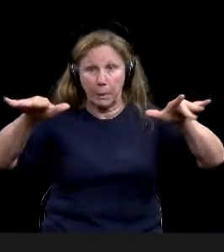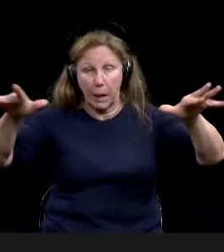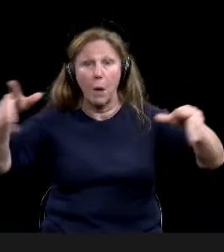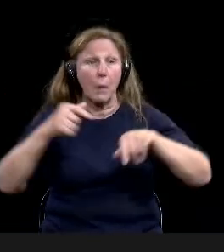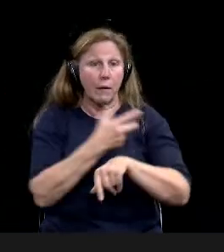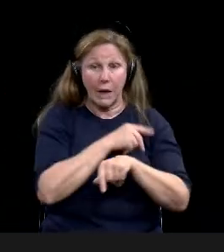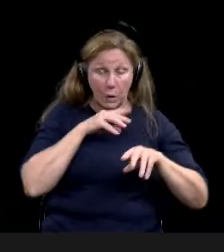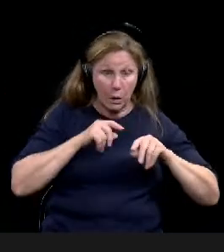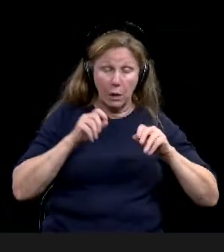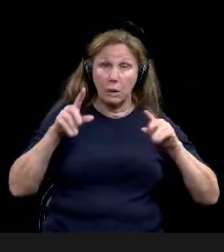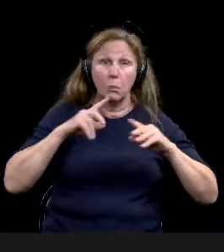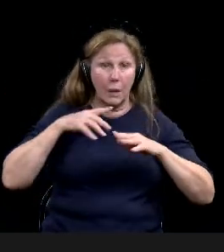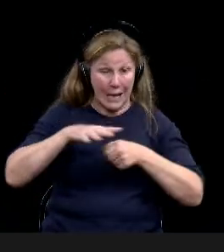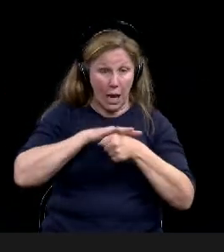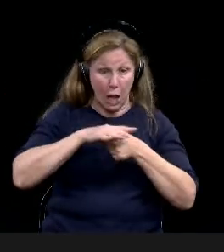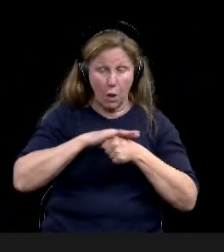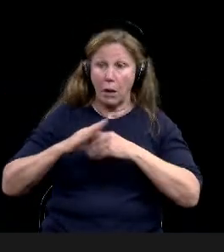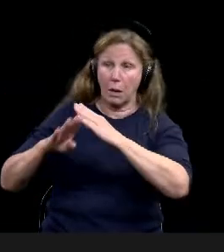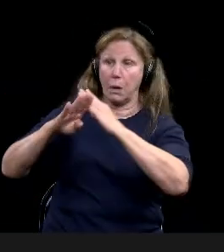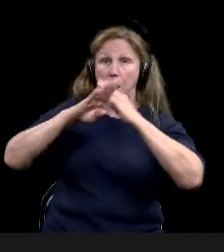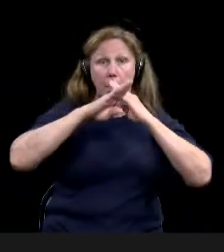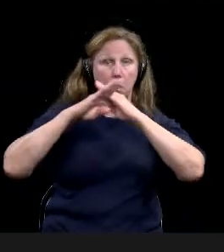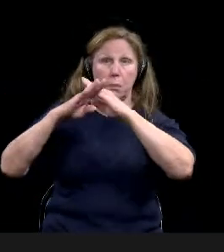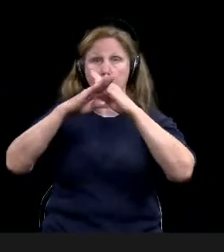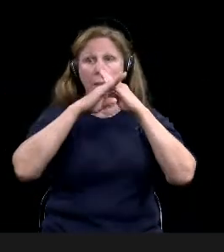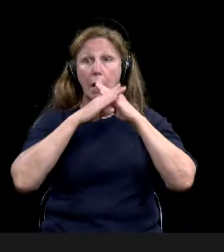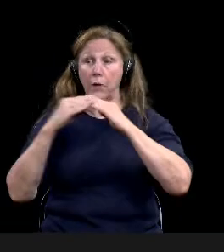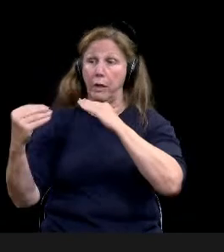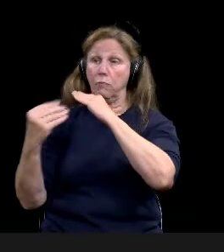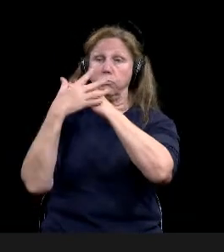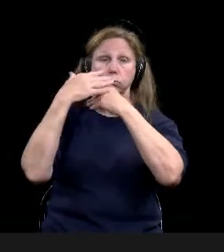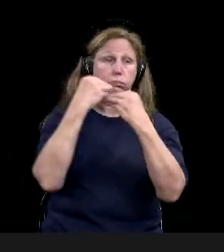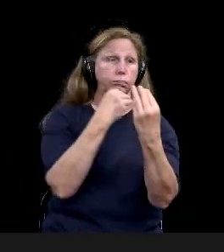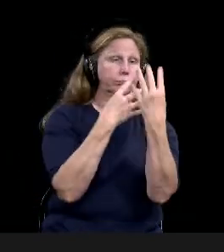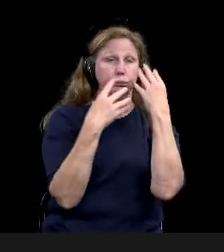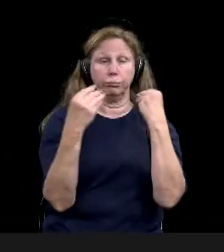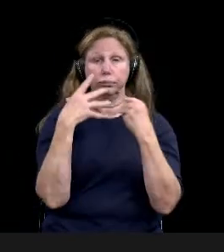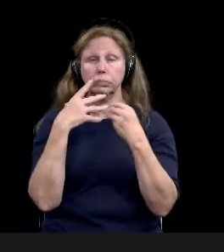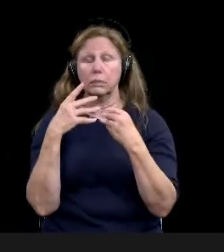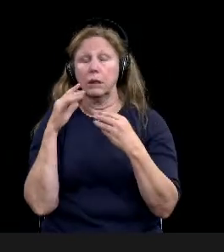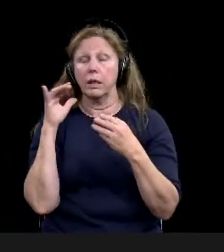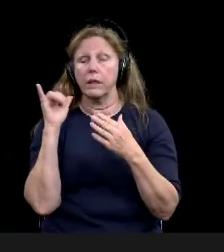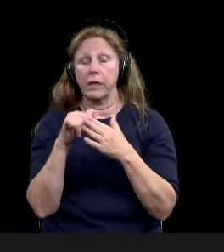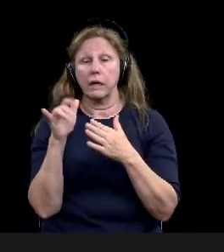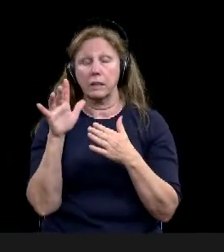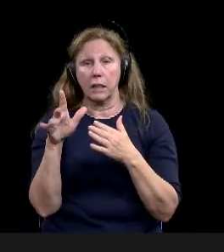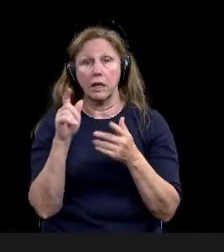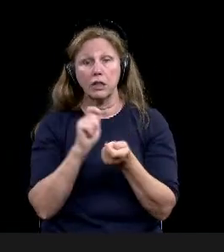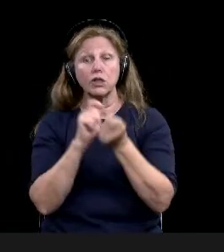continuing spread of the virus, so that the risk of new variant emergence lowers